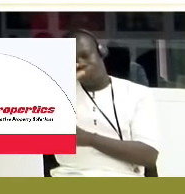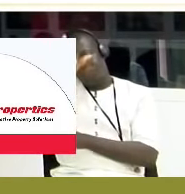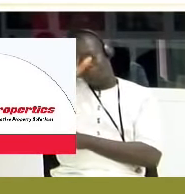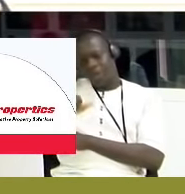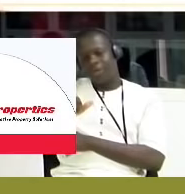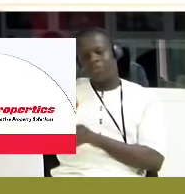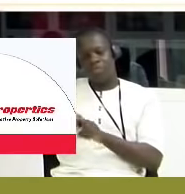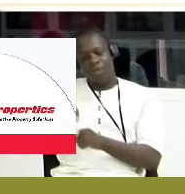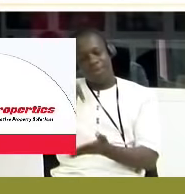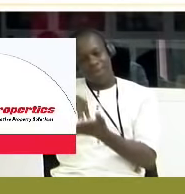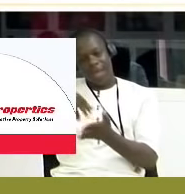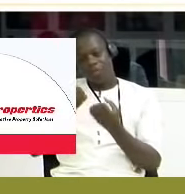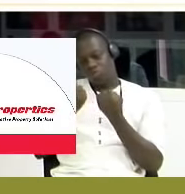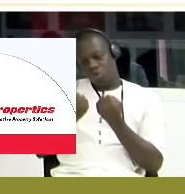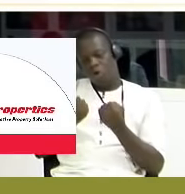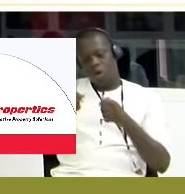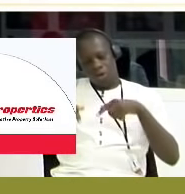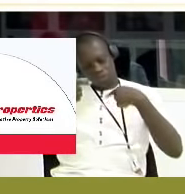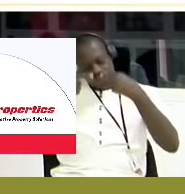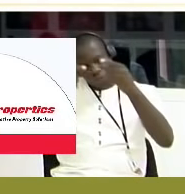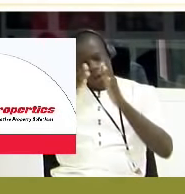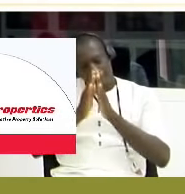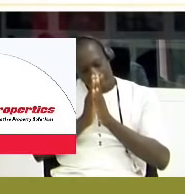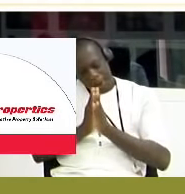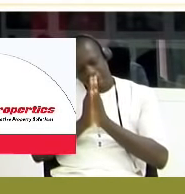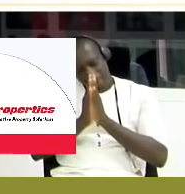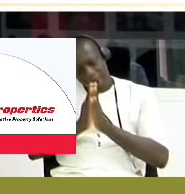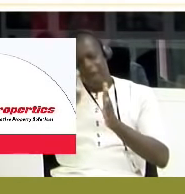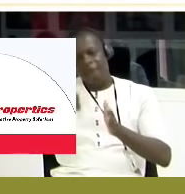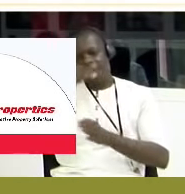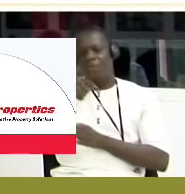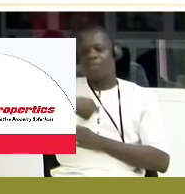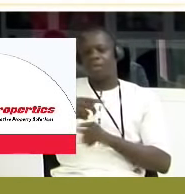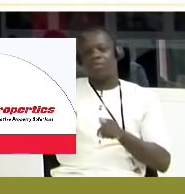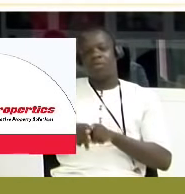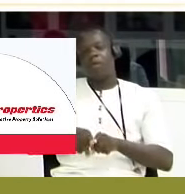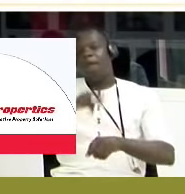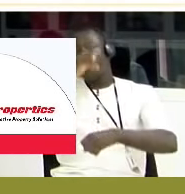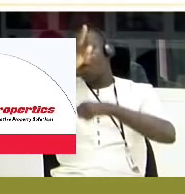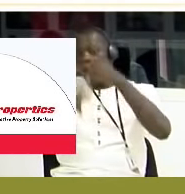and I'll be forever grateful for her.